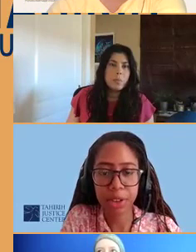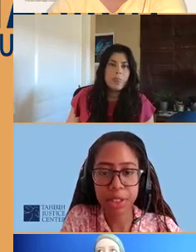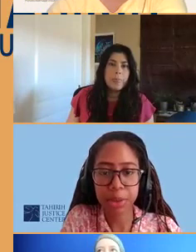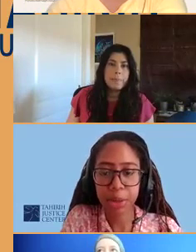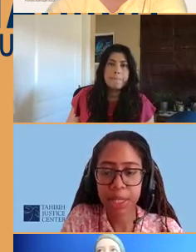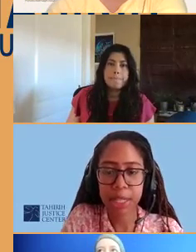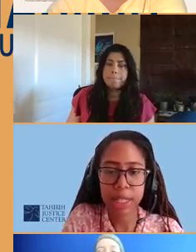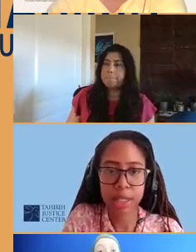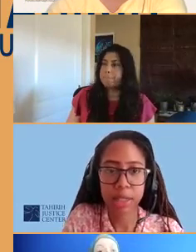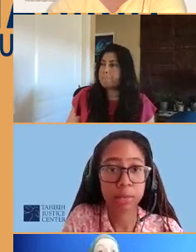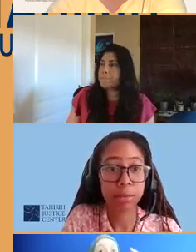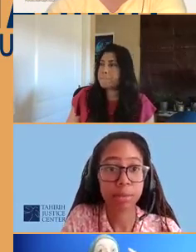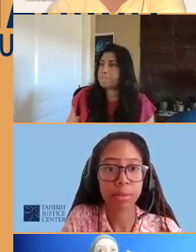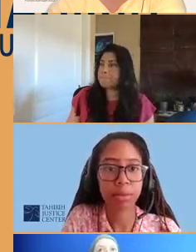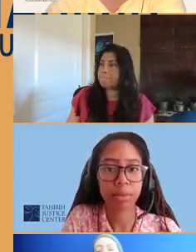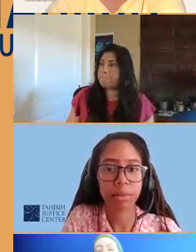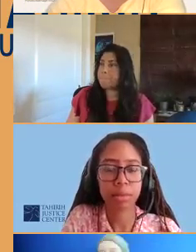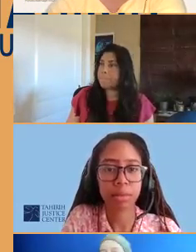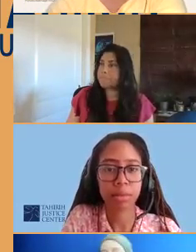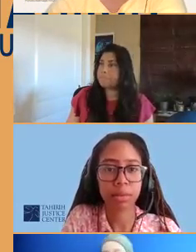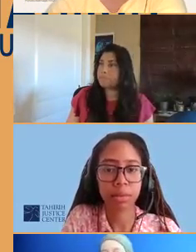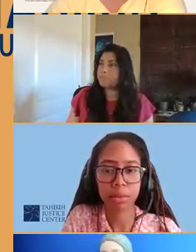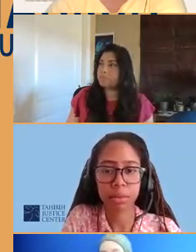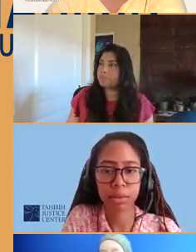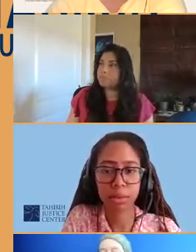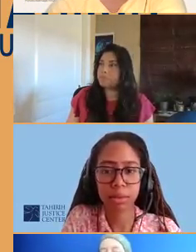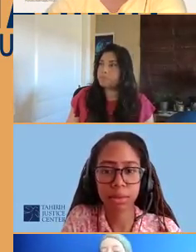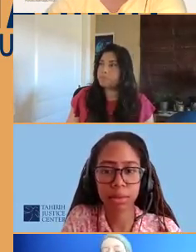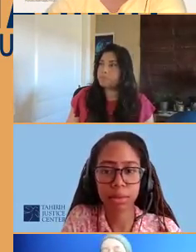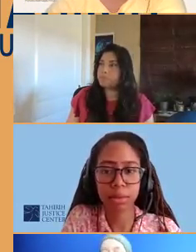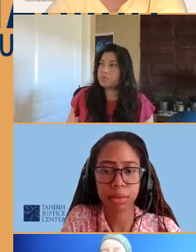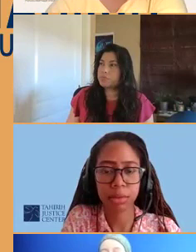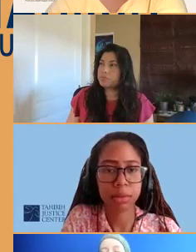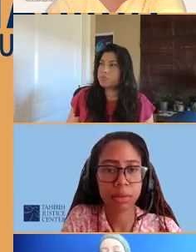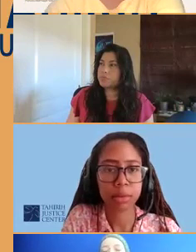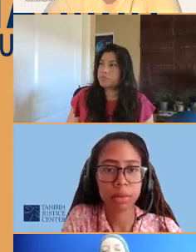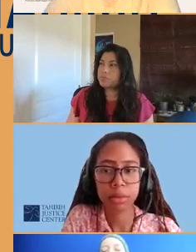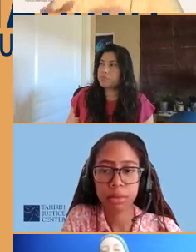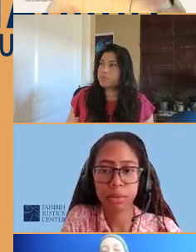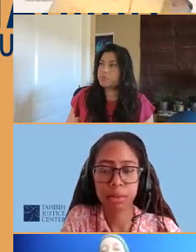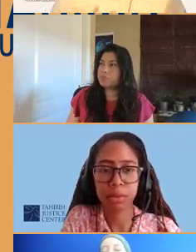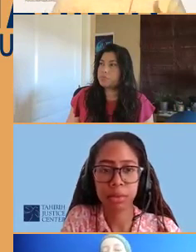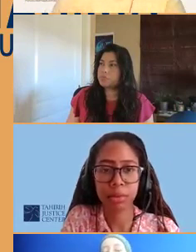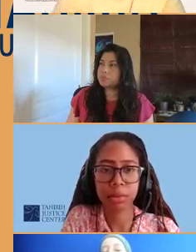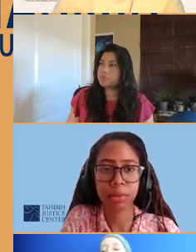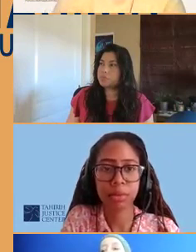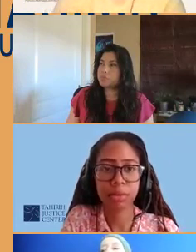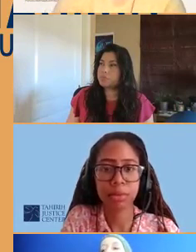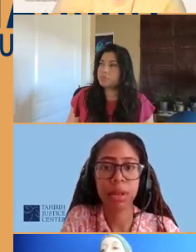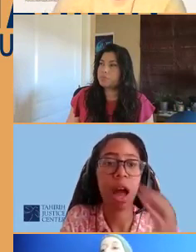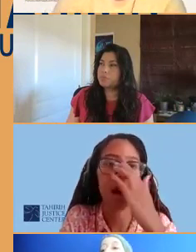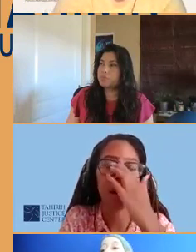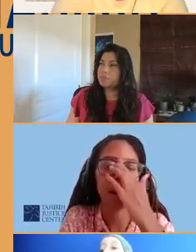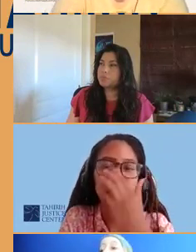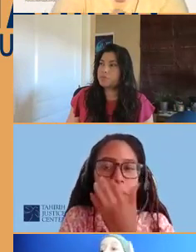The first one I'm so sorry. Brianna, I wonder if there's any sort of moments of reflection